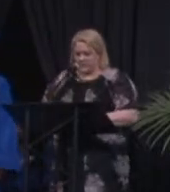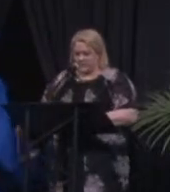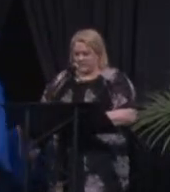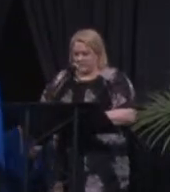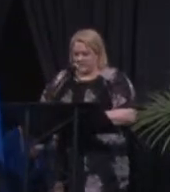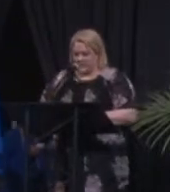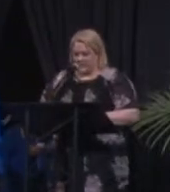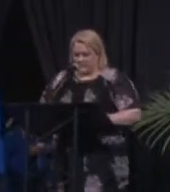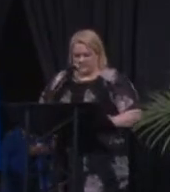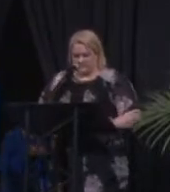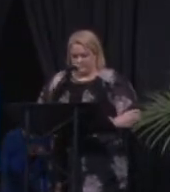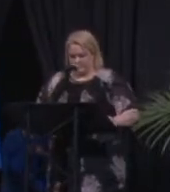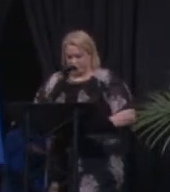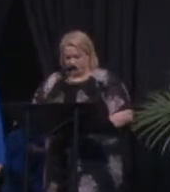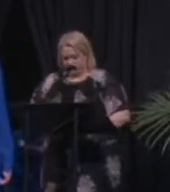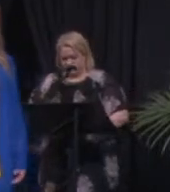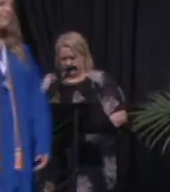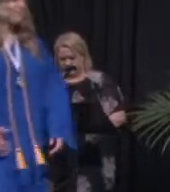Jaden Elizabeth Maddox.